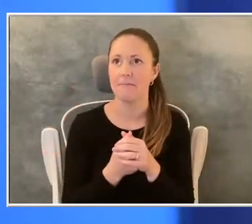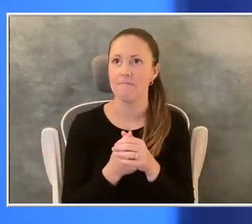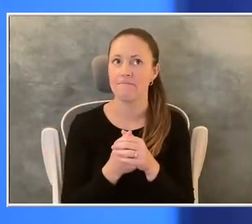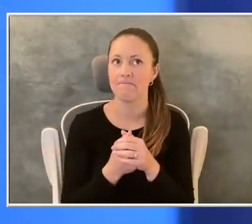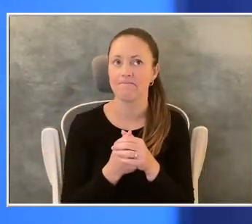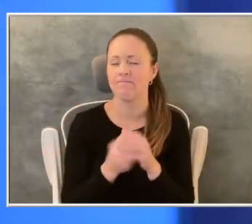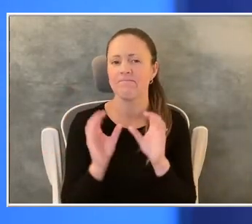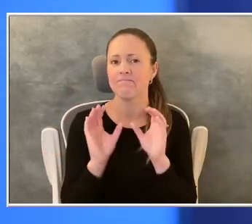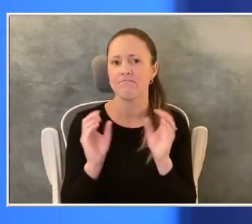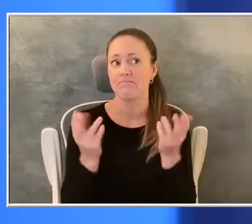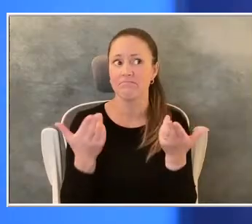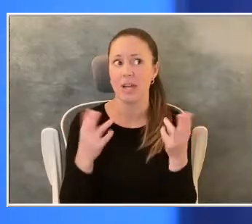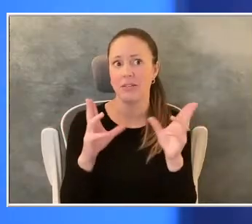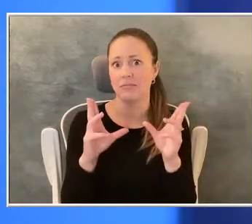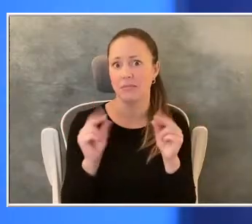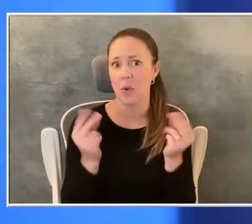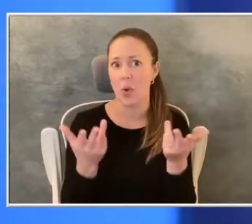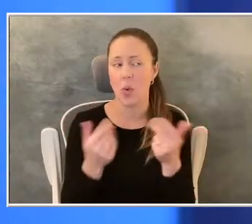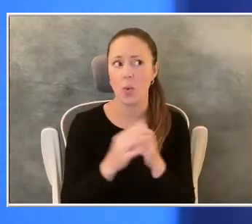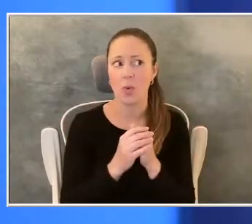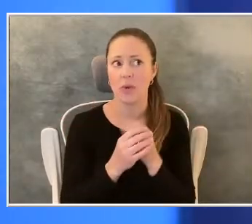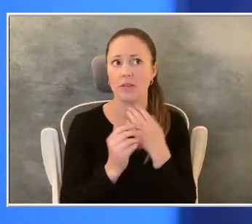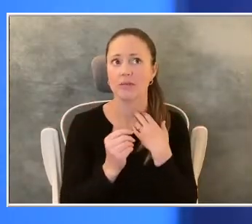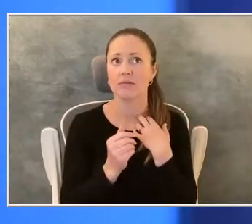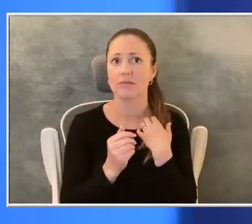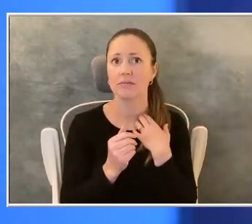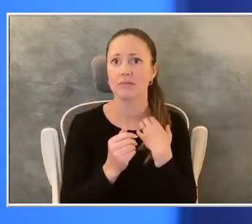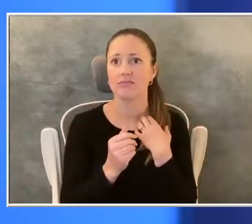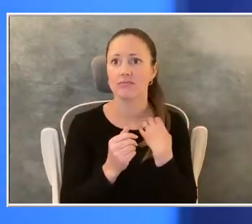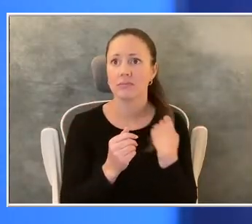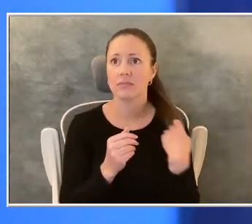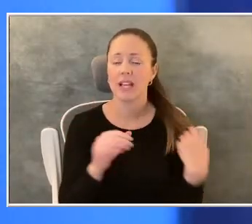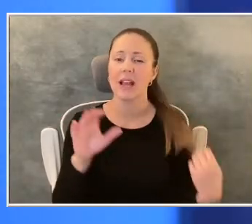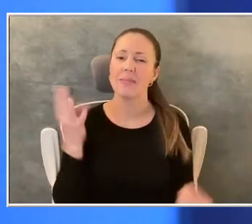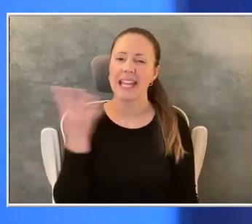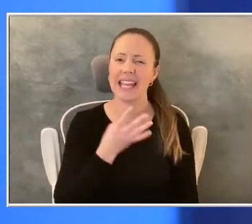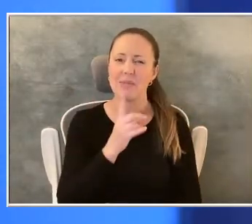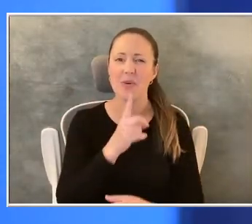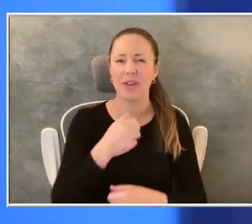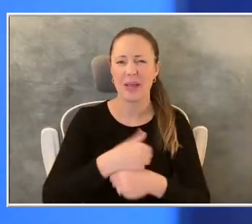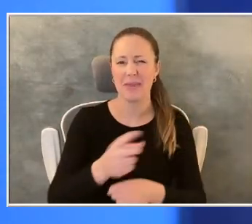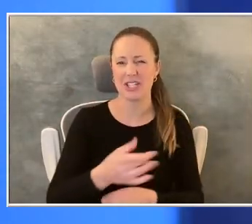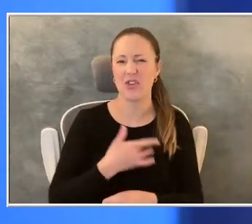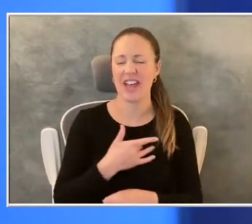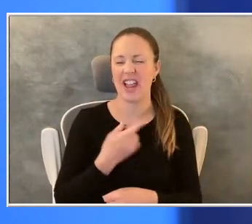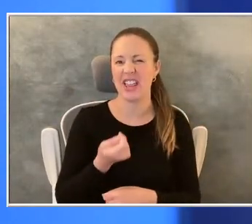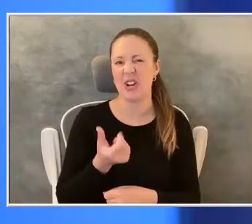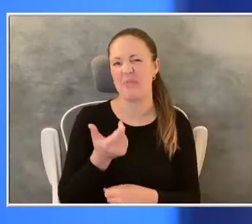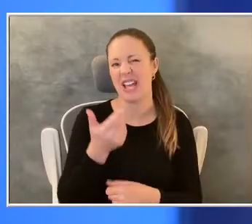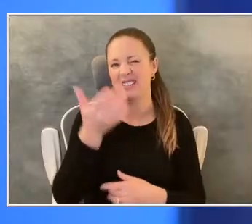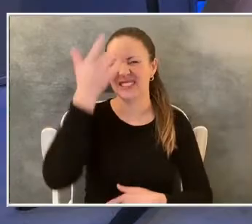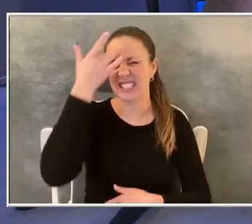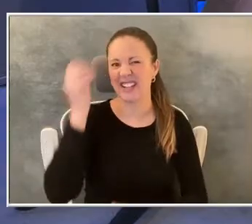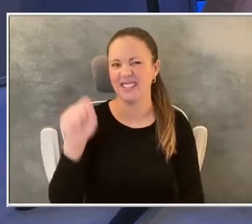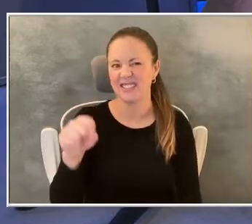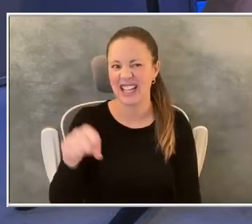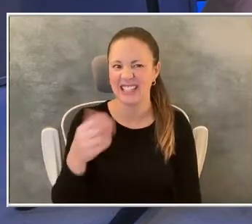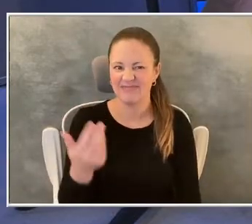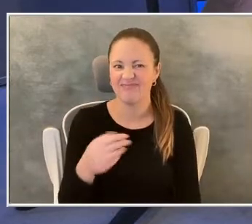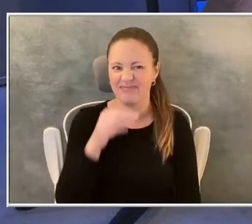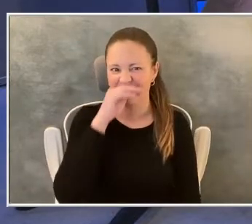was you know, chemo makes you feel a little bit ill. You know. Yeah. So I've heard. There's no question. So I've